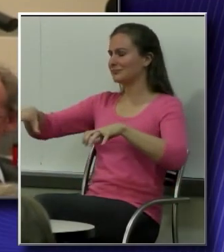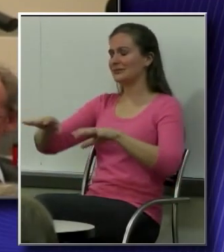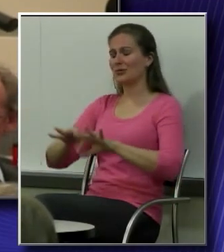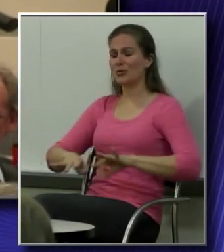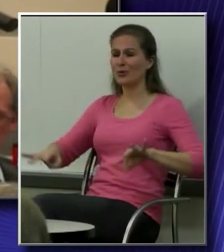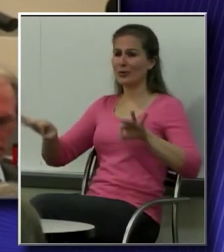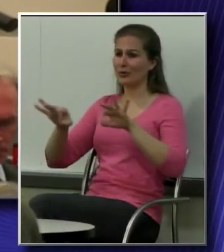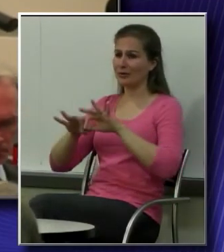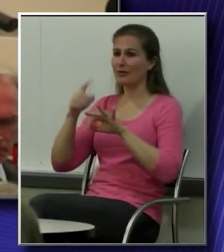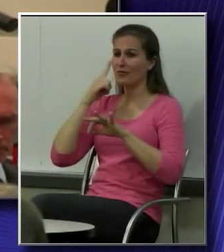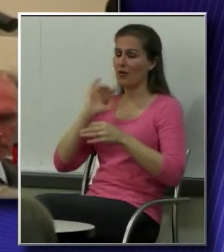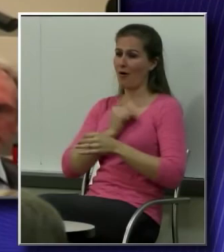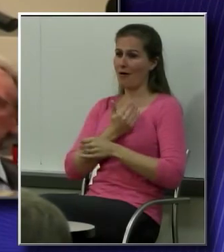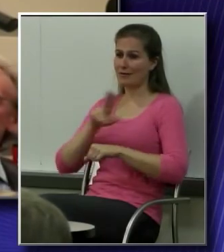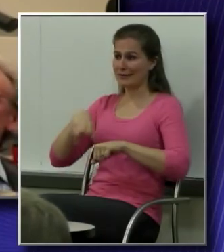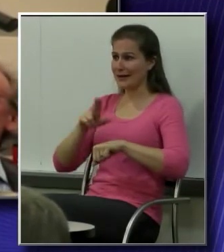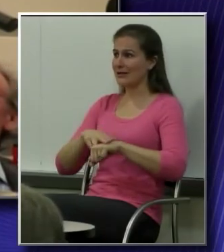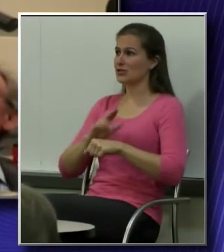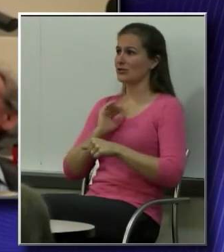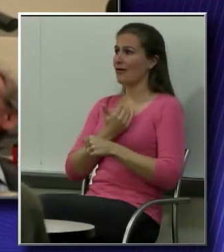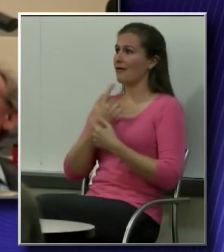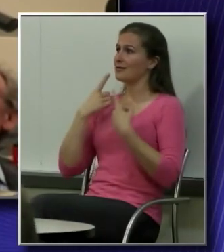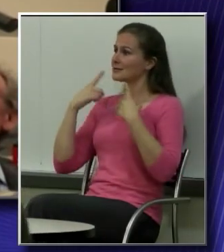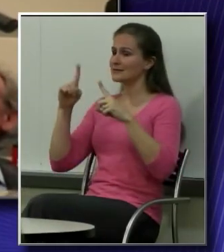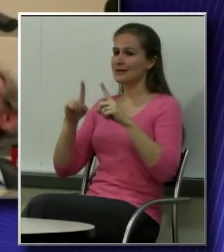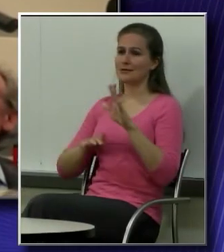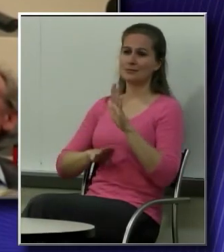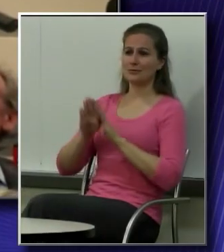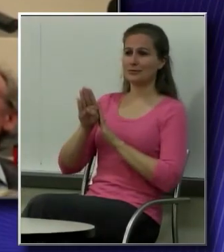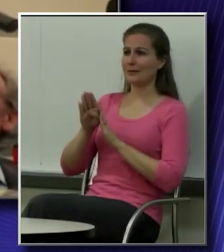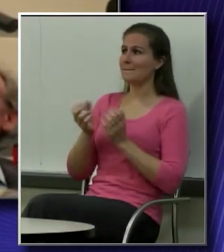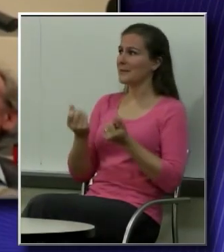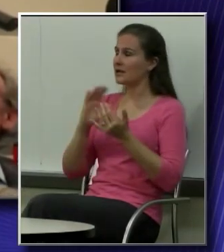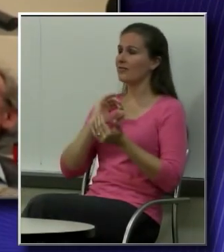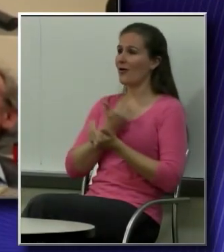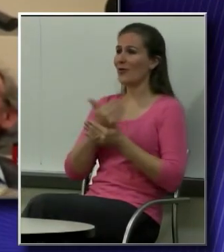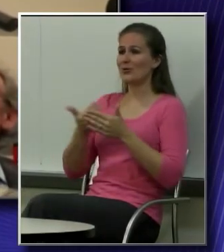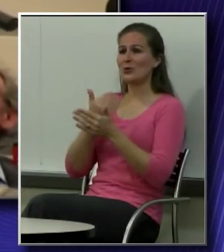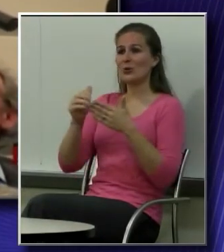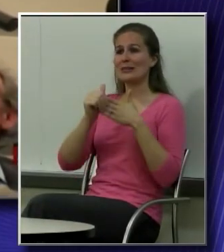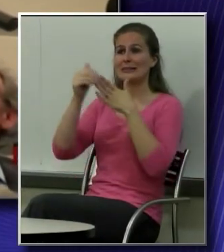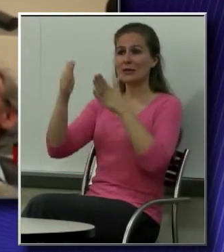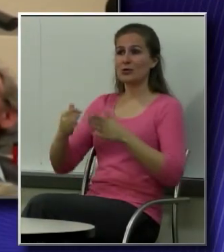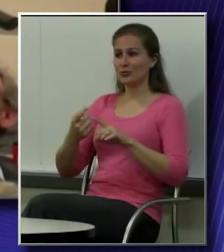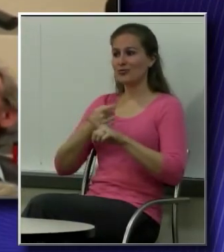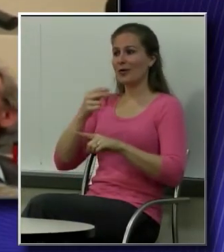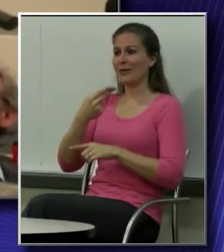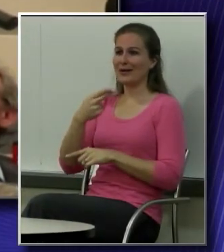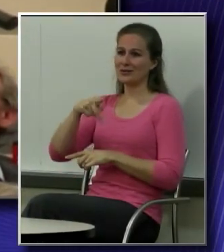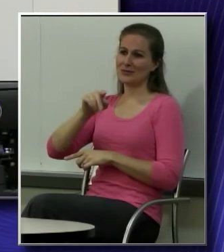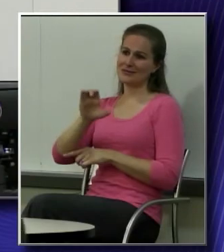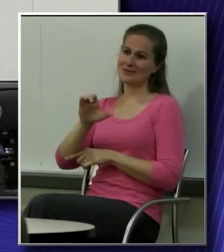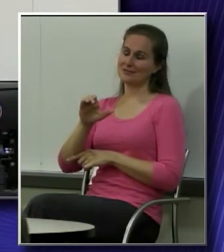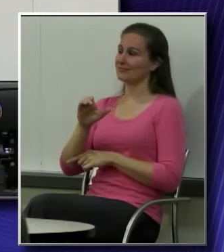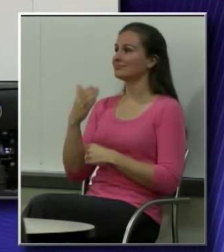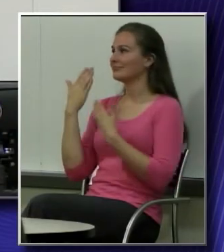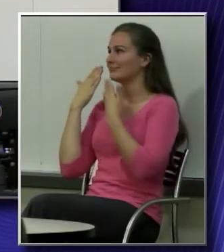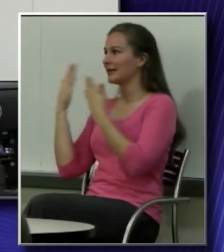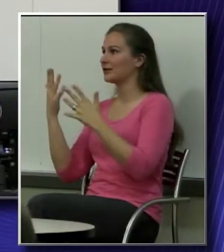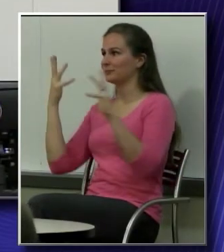nation. Many of our leaders come from our HBCUs. Thank you much. Thank you.